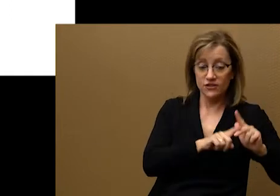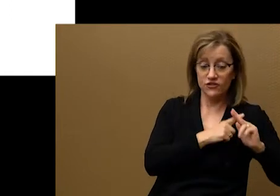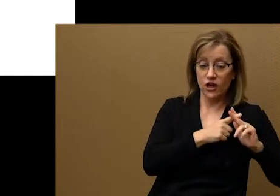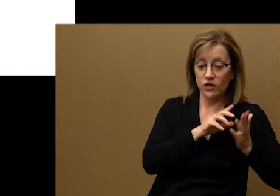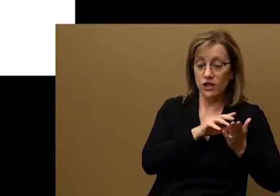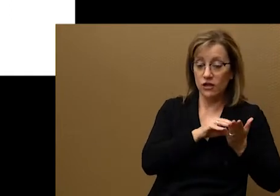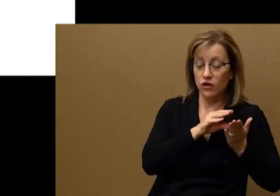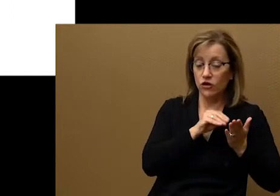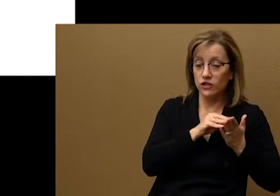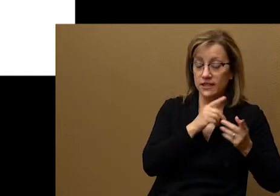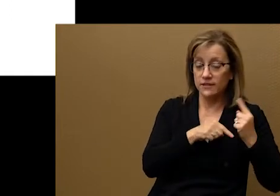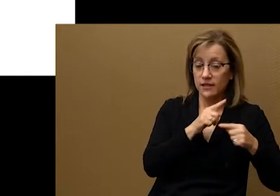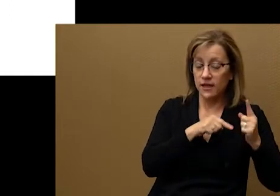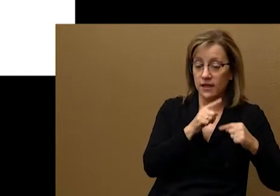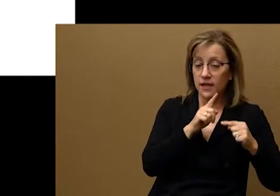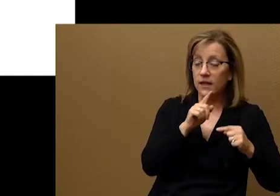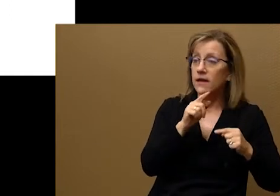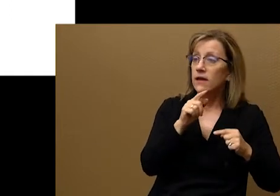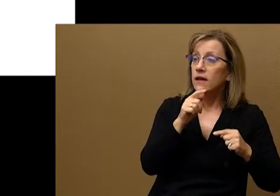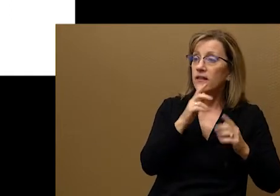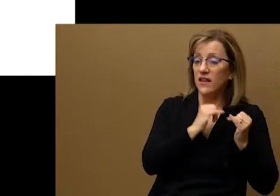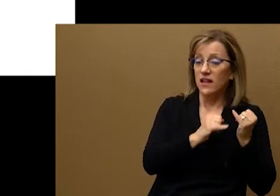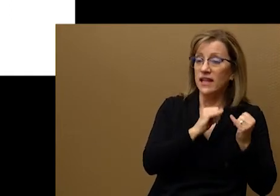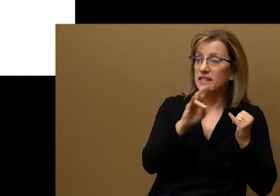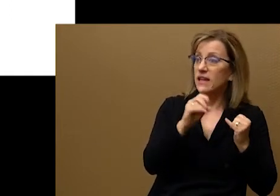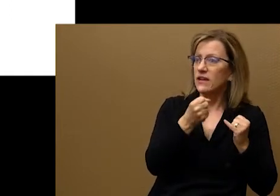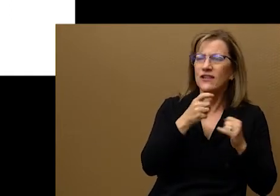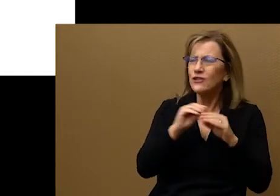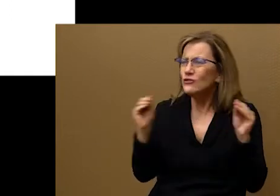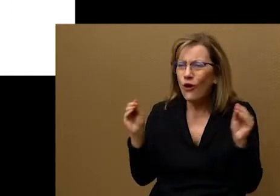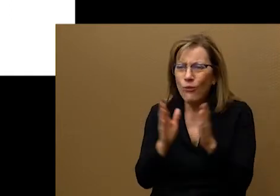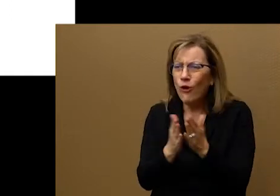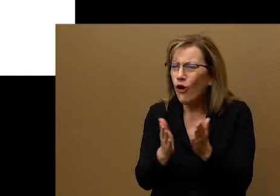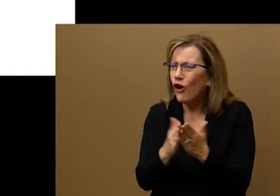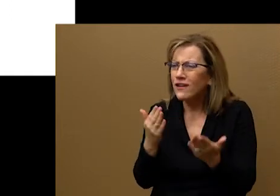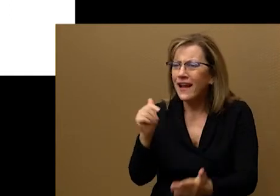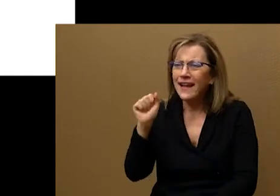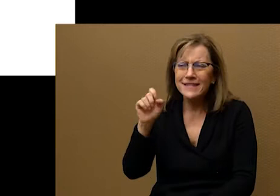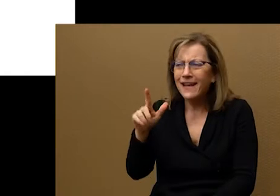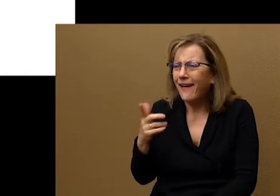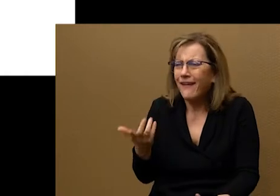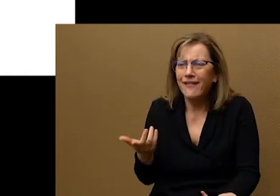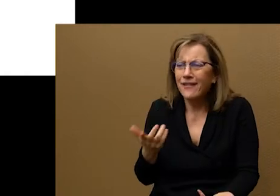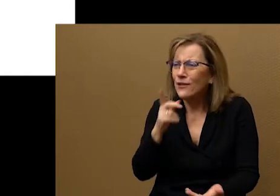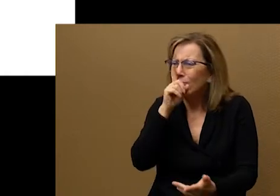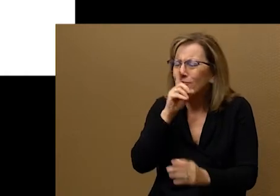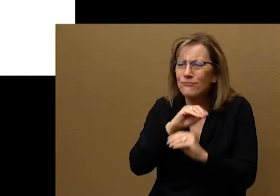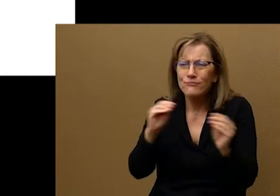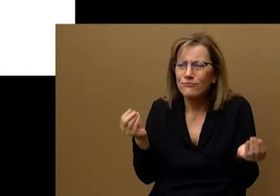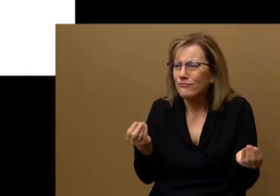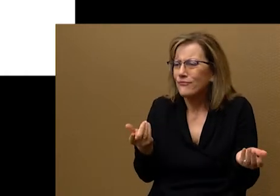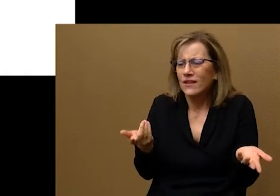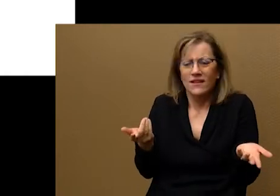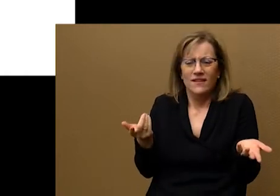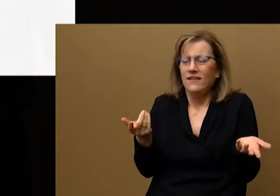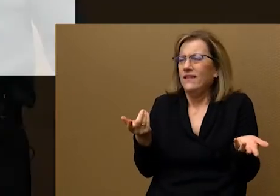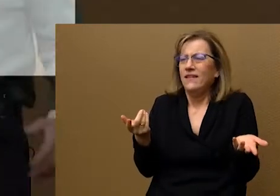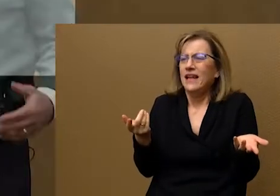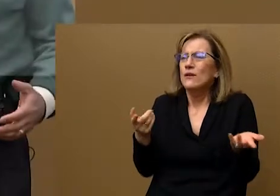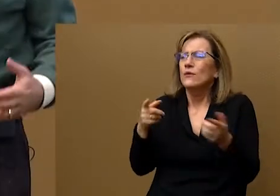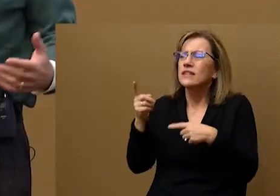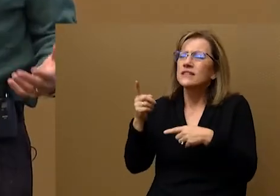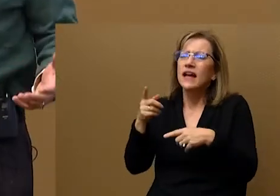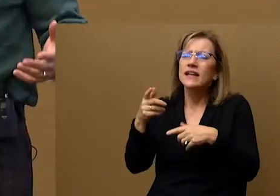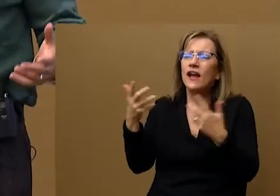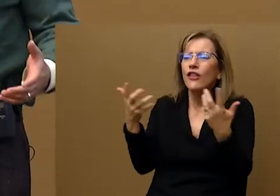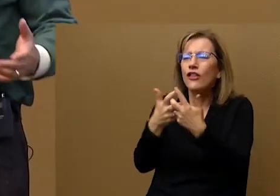learning sign language in the late 70s, there were no ASL texts. There were texts that called themselves ASL, but they weren't. They